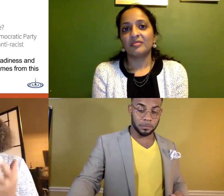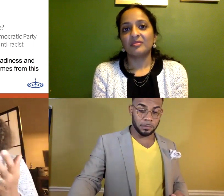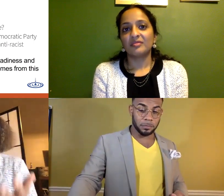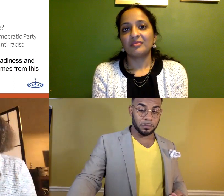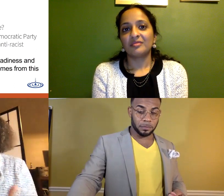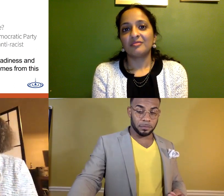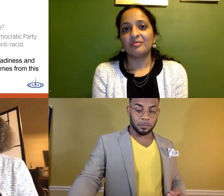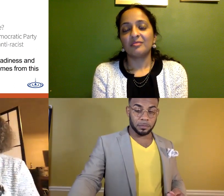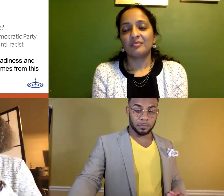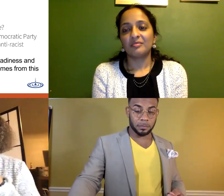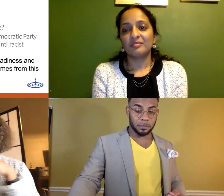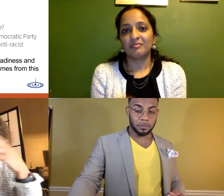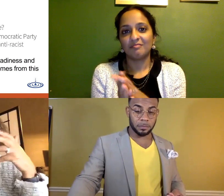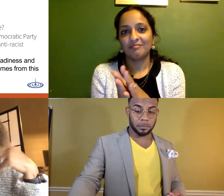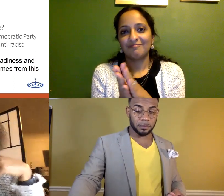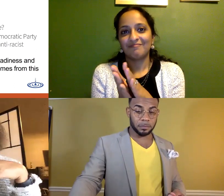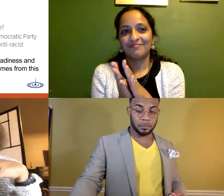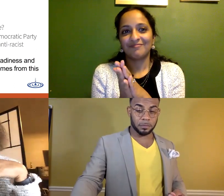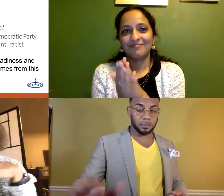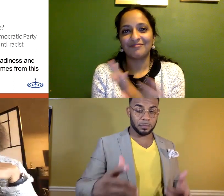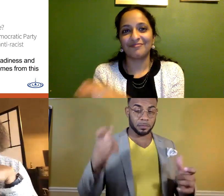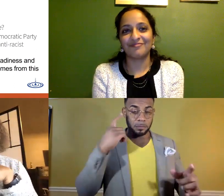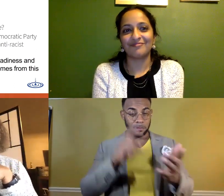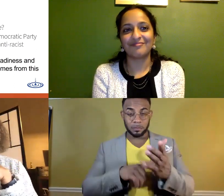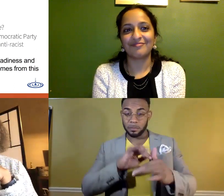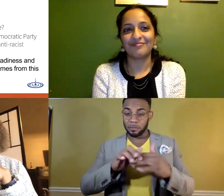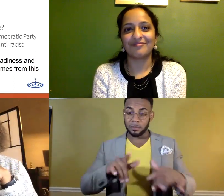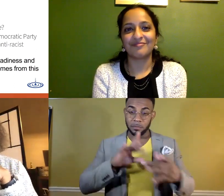huge kudos to all of you for saying you want to do this.